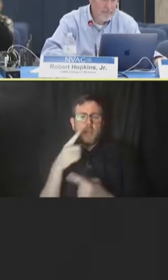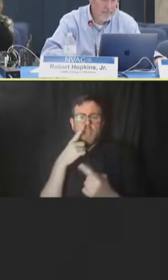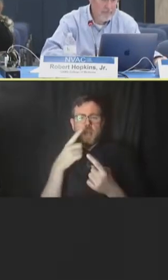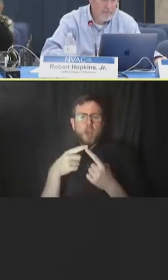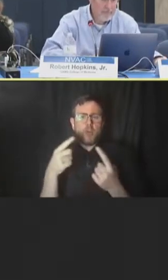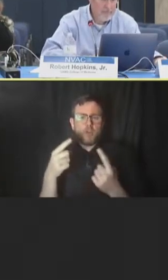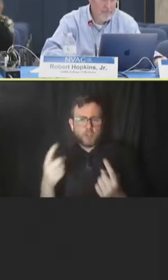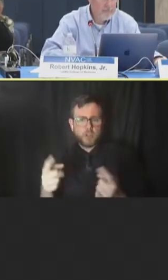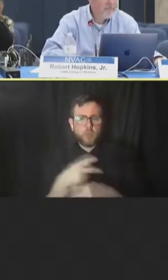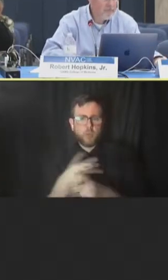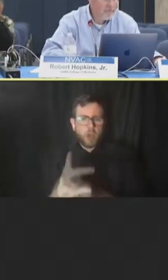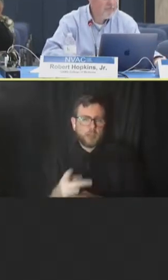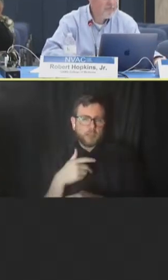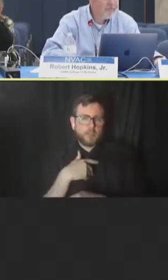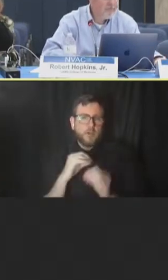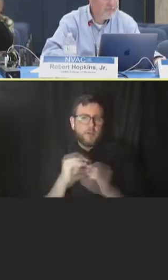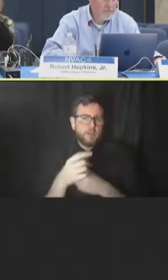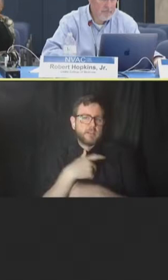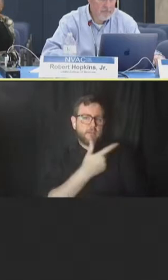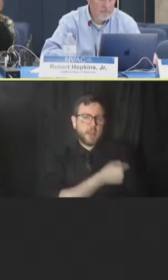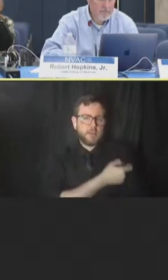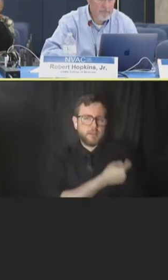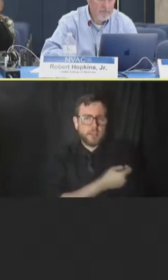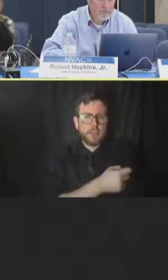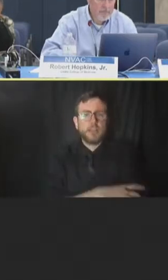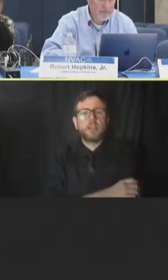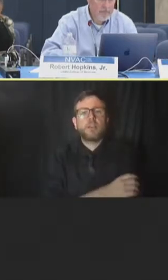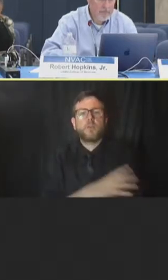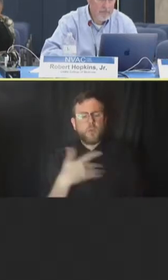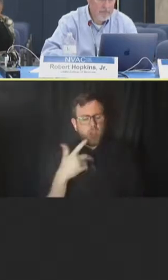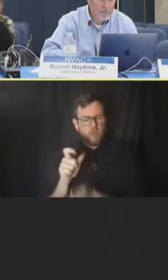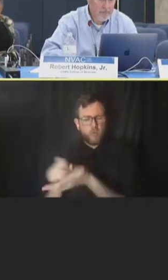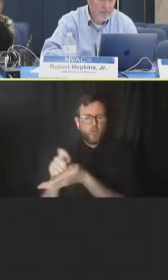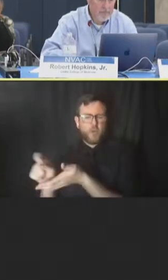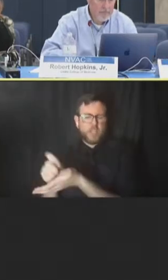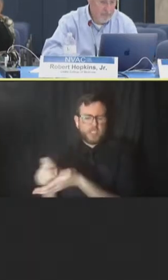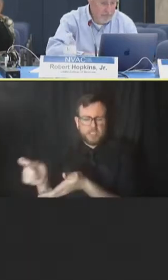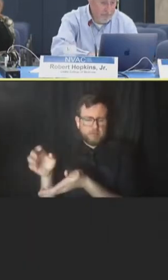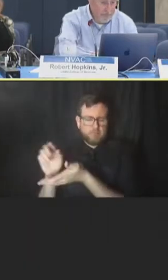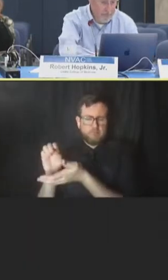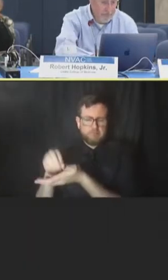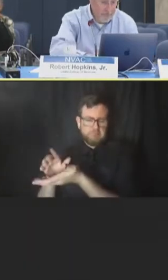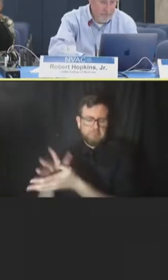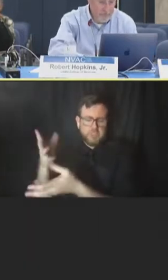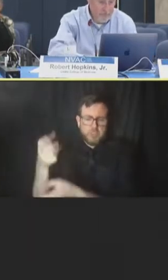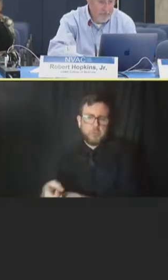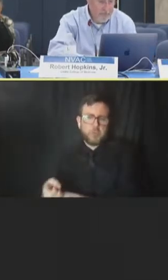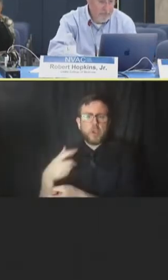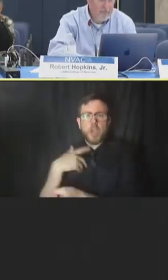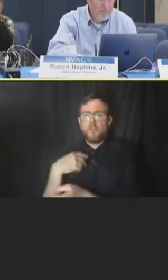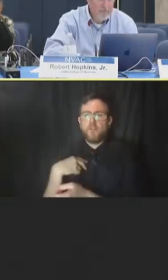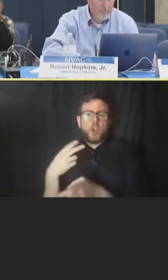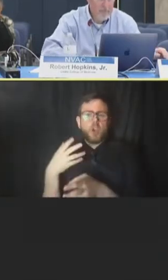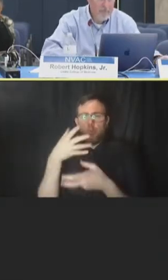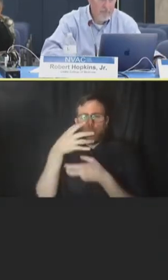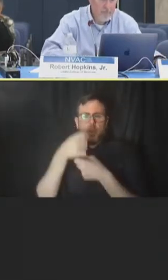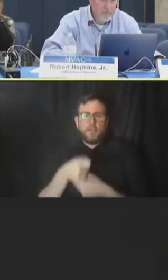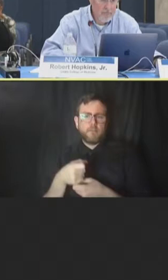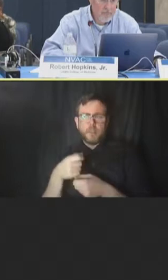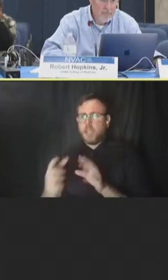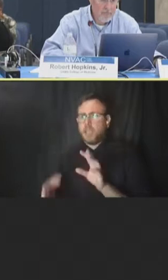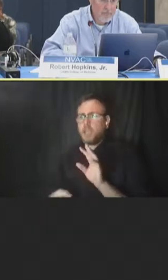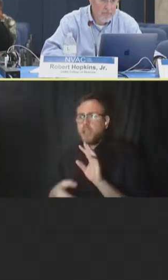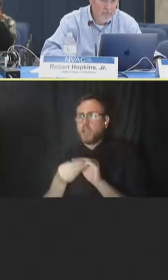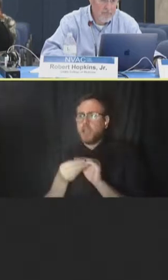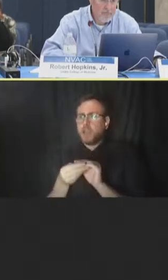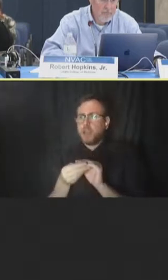did submit a written summary, so I'm just going to summarize it very, very briefly, plus add something that we left